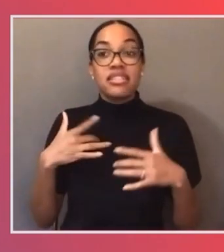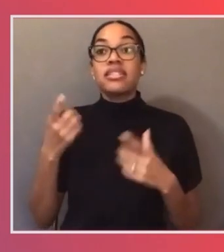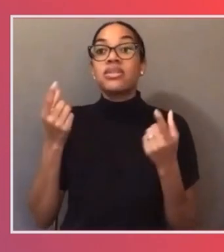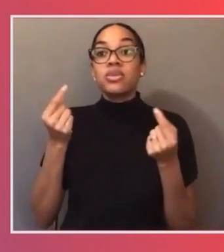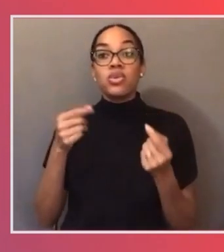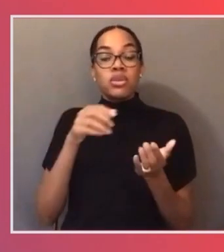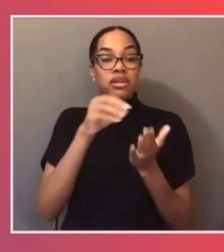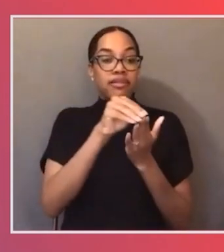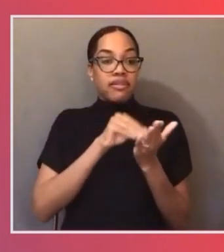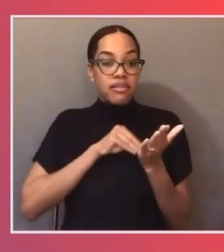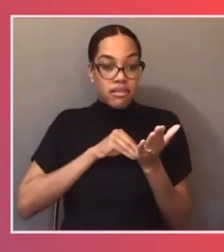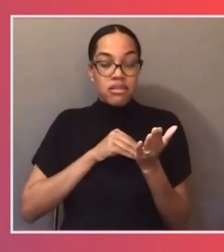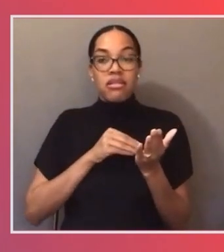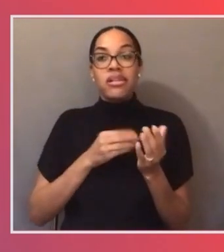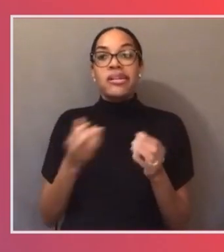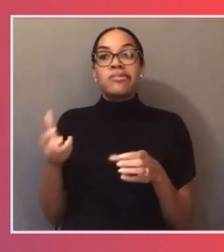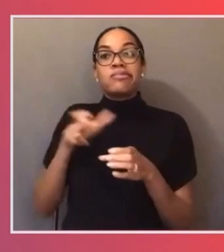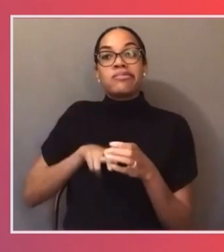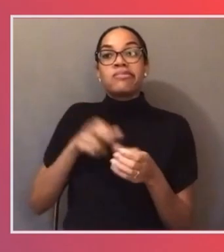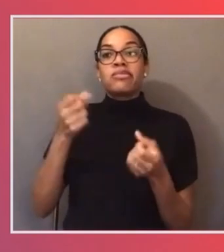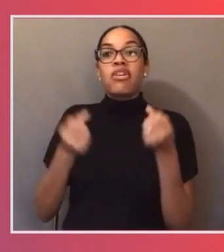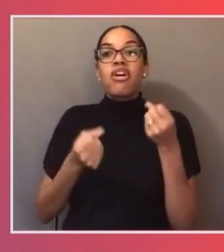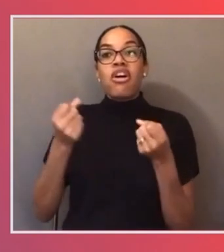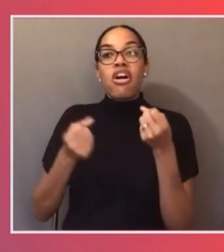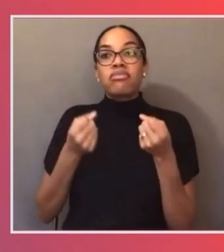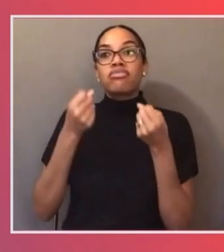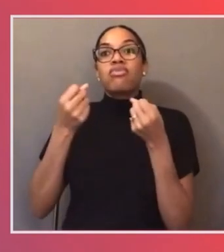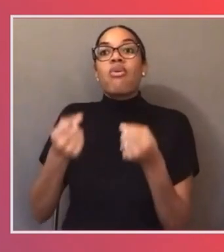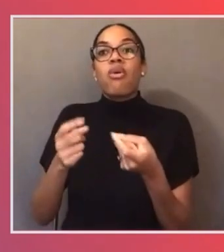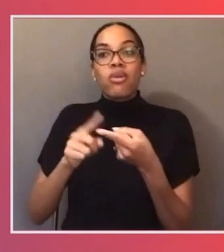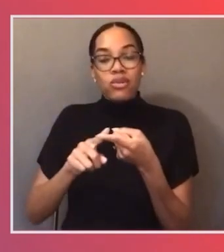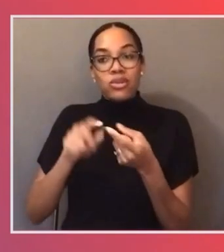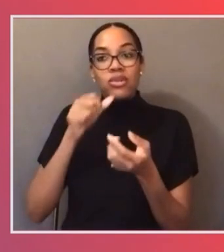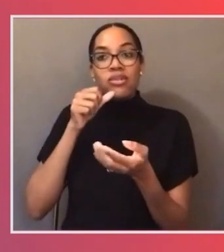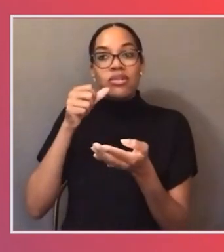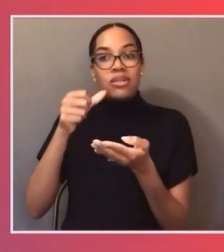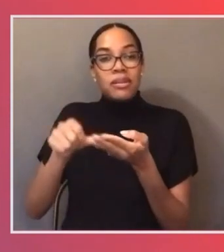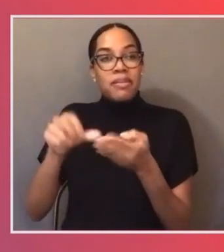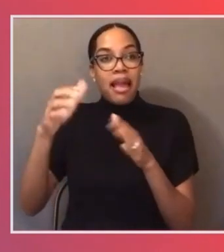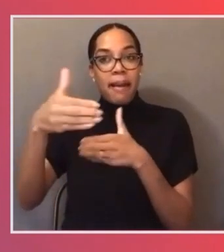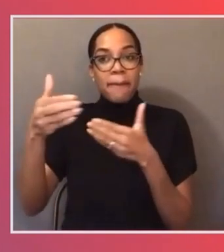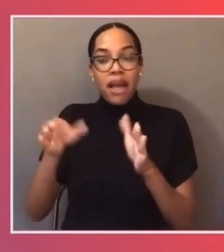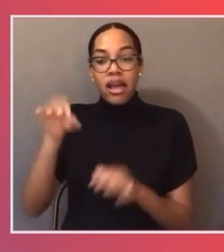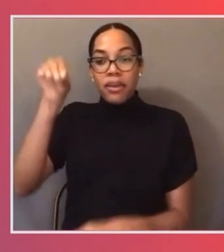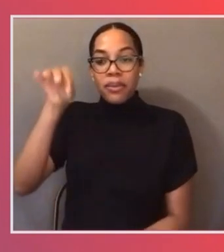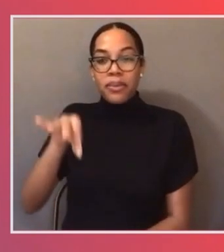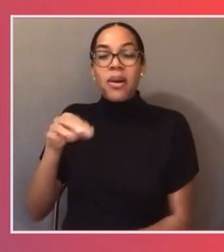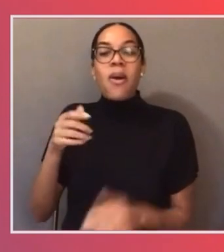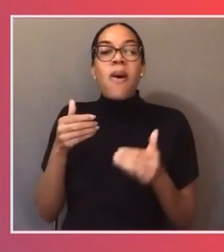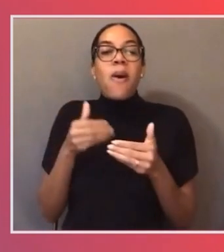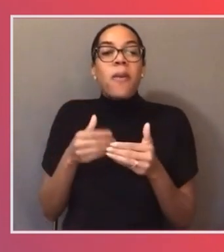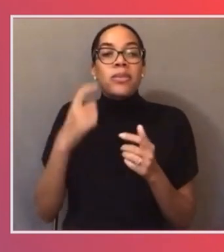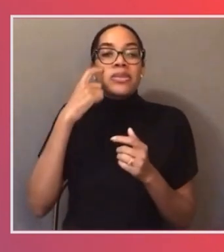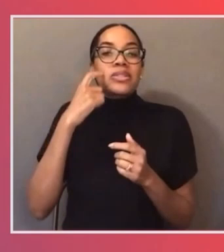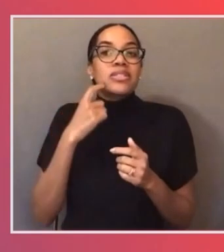almost shed a tear, but I did make a prayer. So that was a good thing. It was a very emotional day.